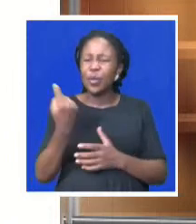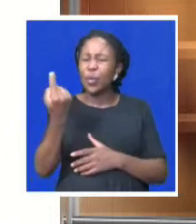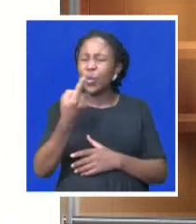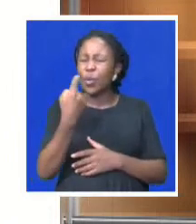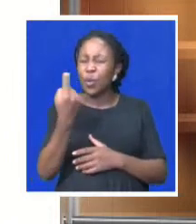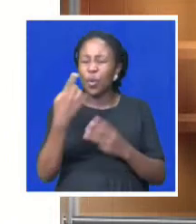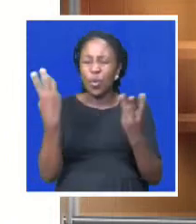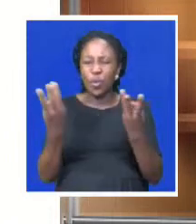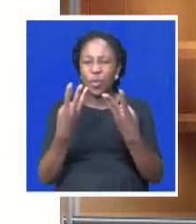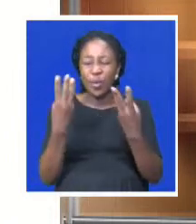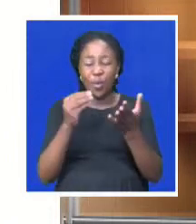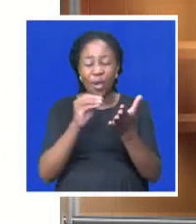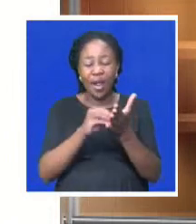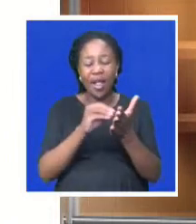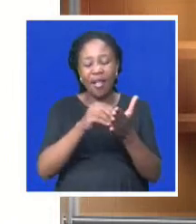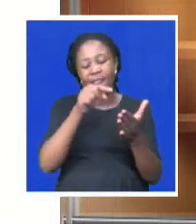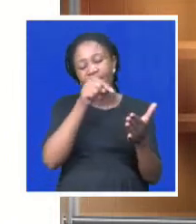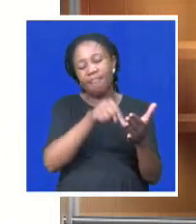youngest girl.